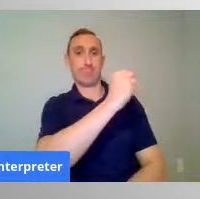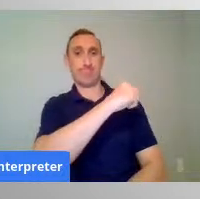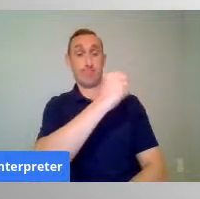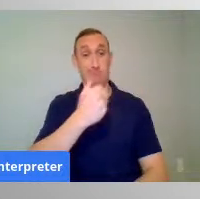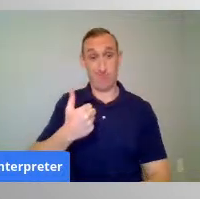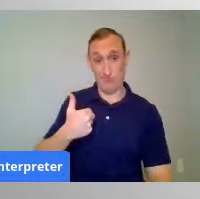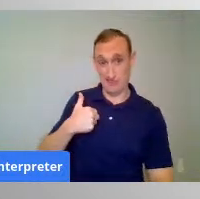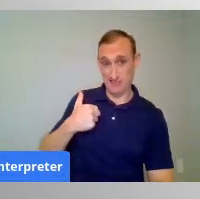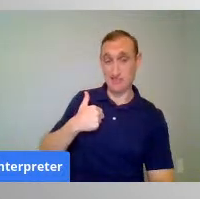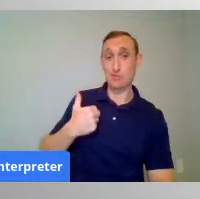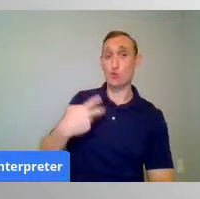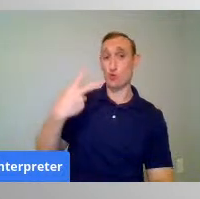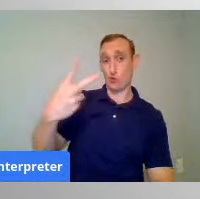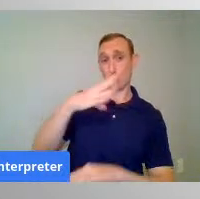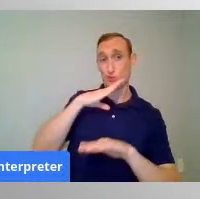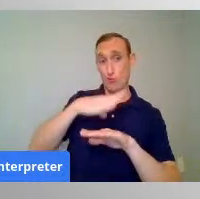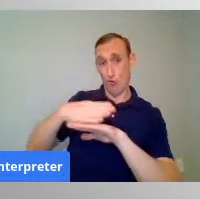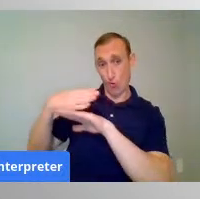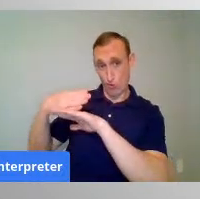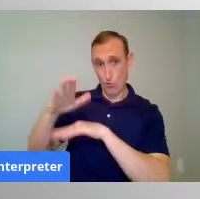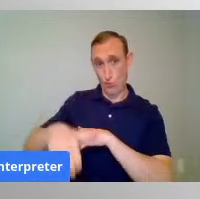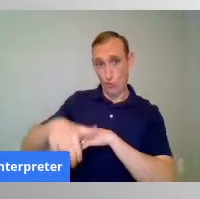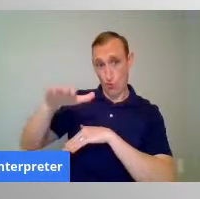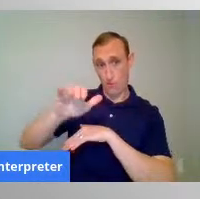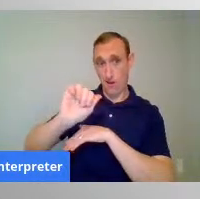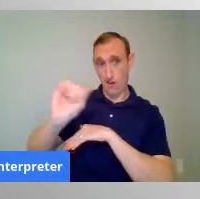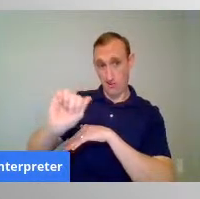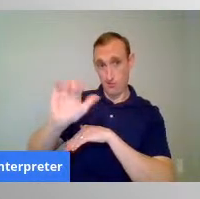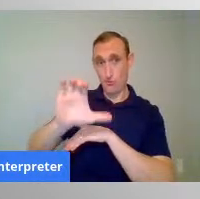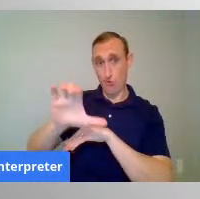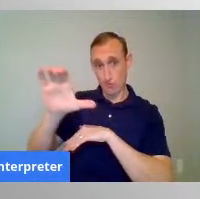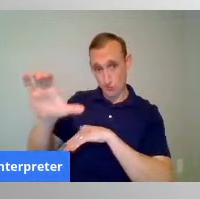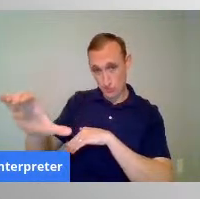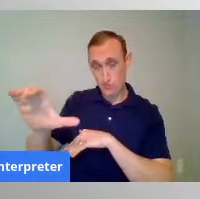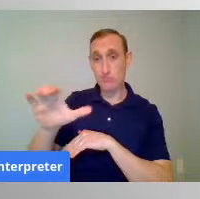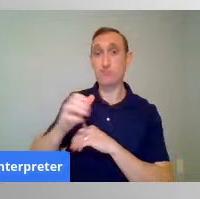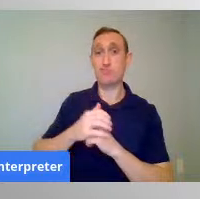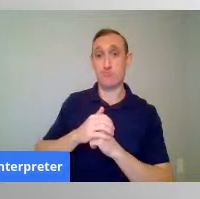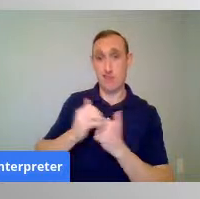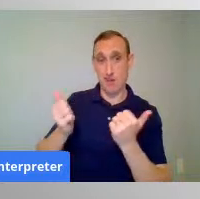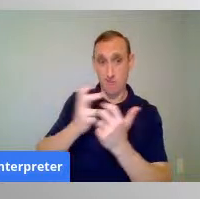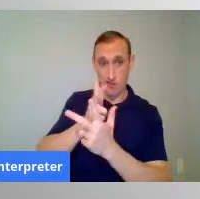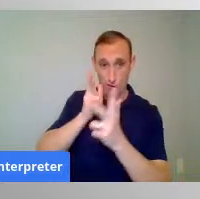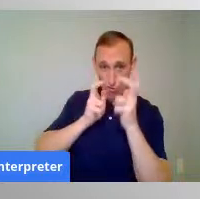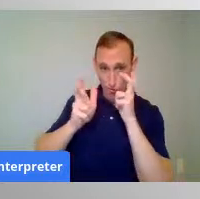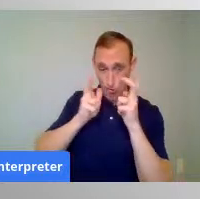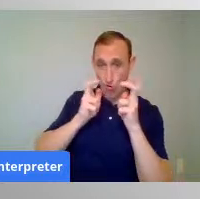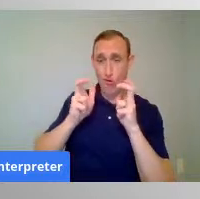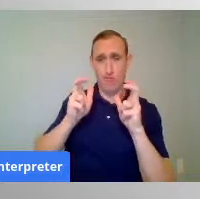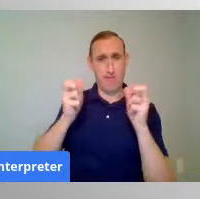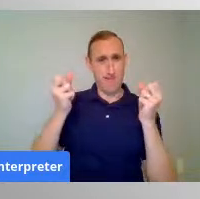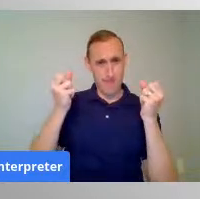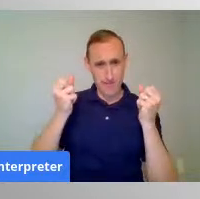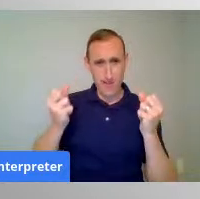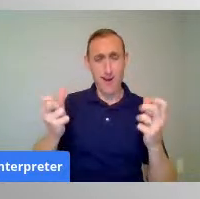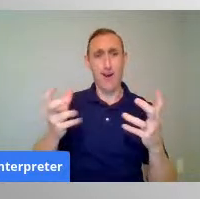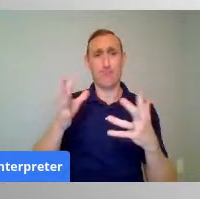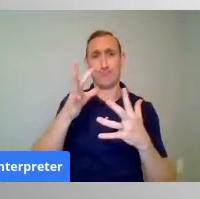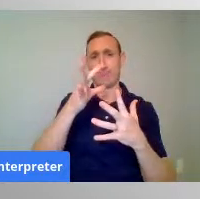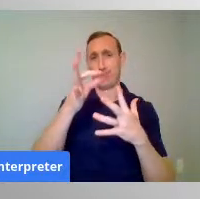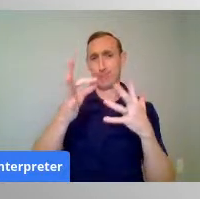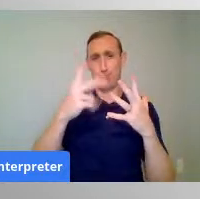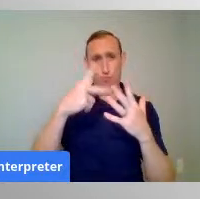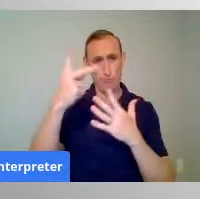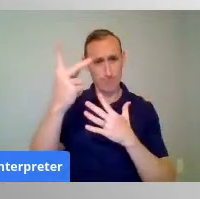two daughters here, there's and all the things we saw today, there's so much out there. What